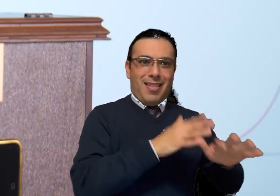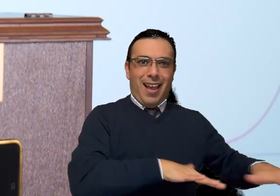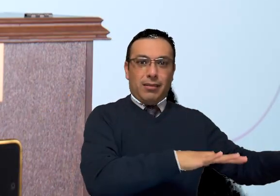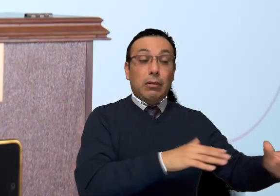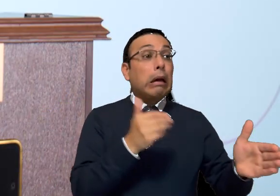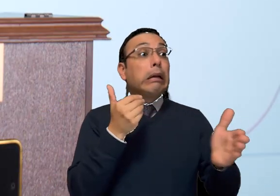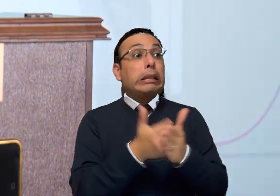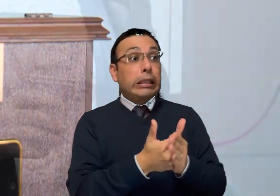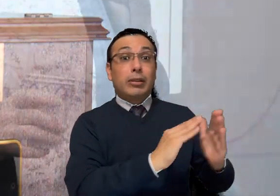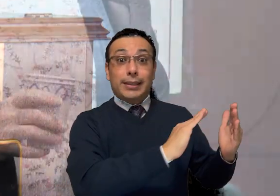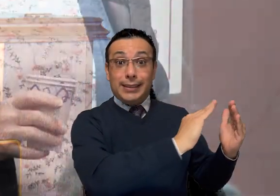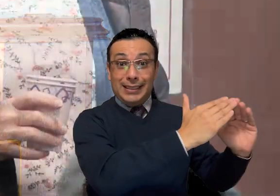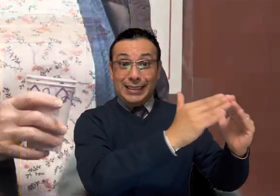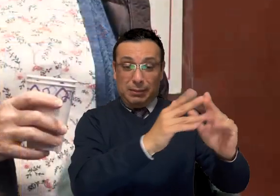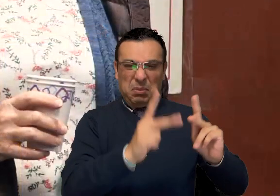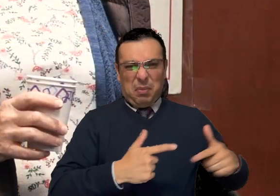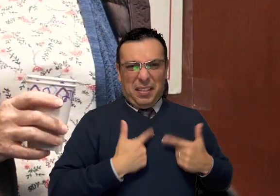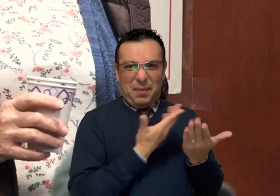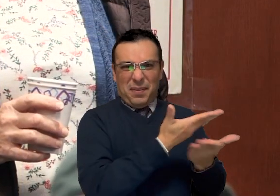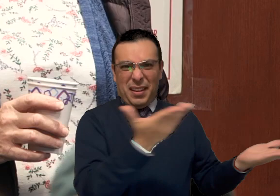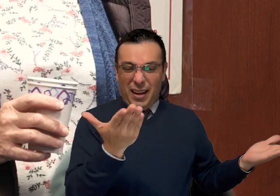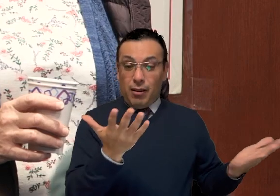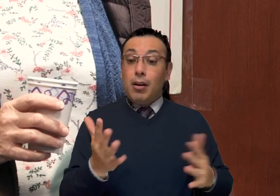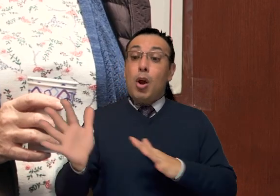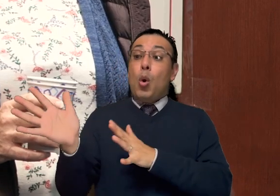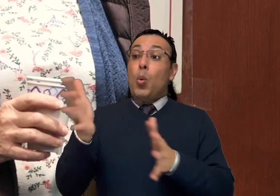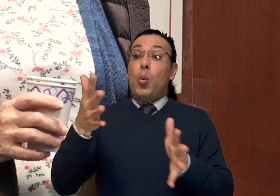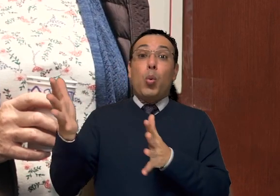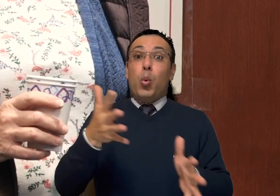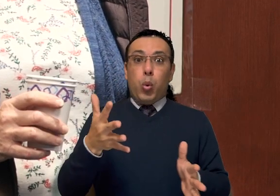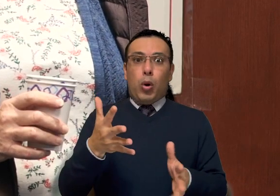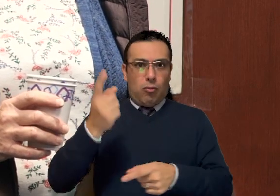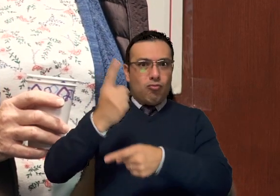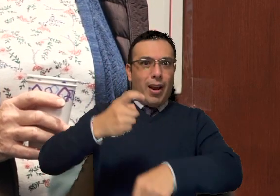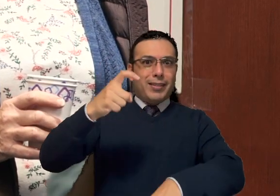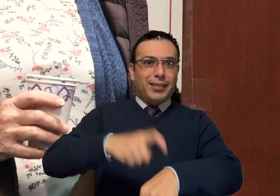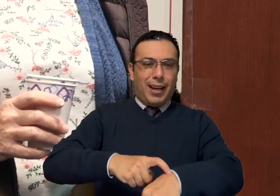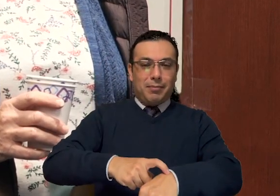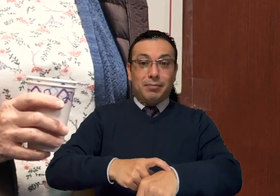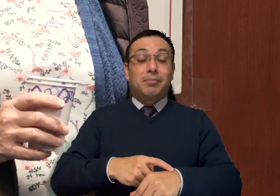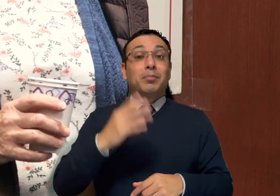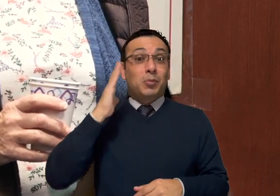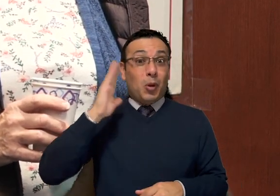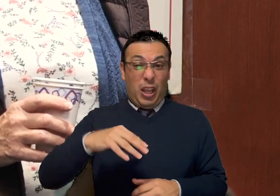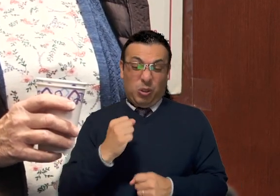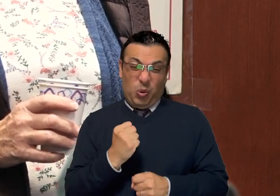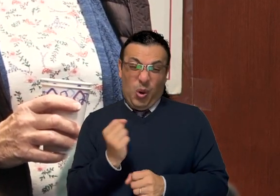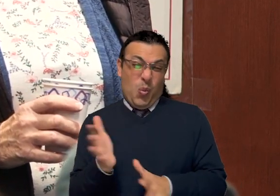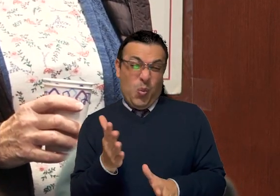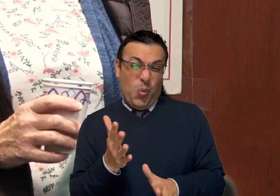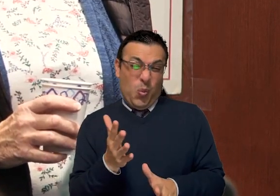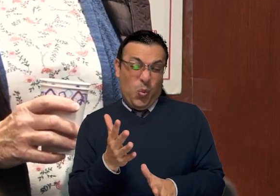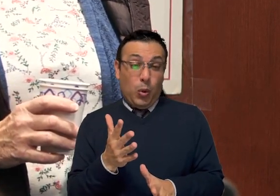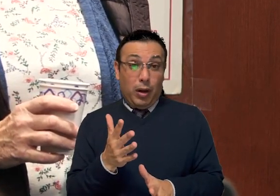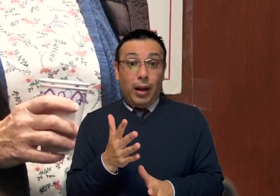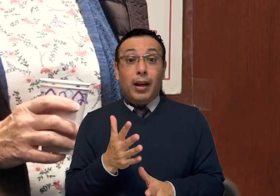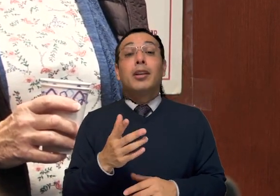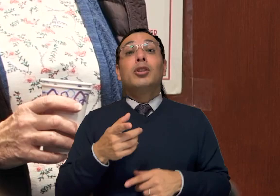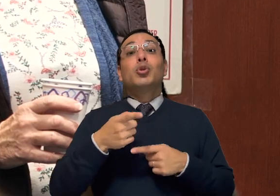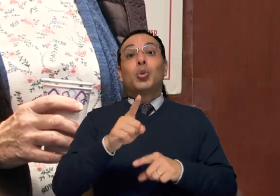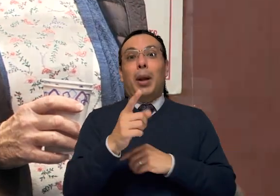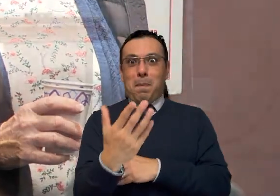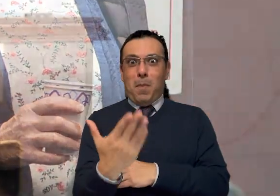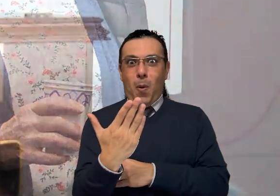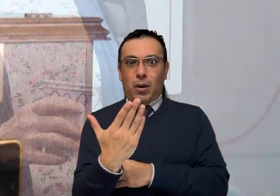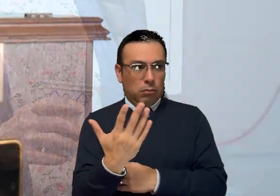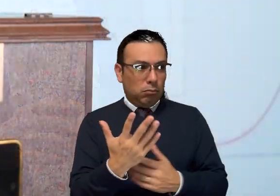areas, and offshore wind provides energy when we need it most. So wind blows the strongest during the peak times of the day, in